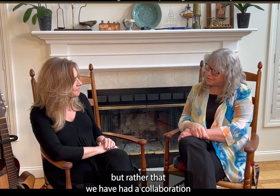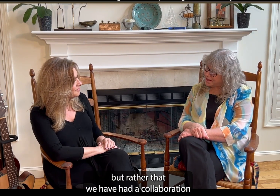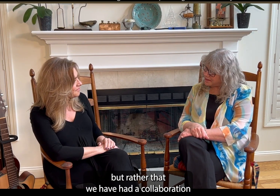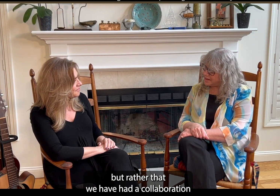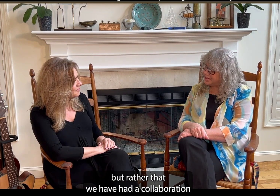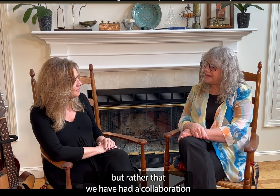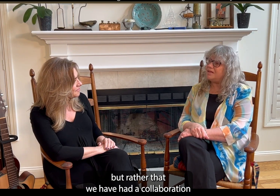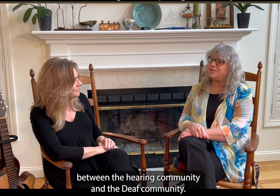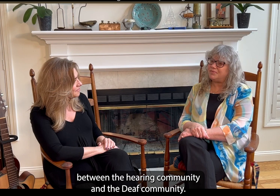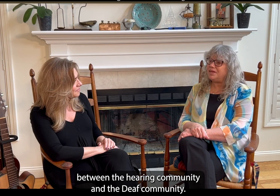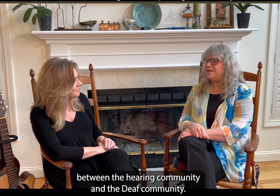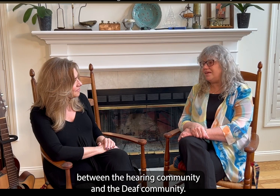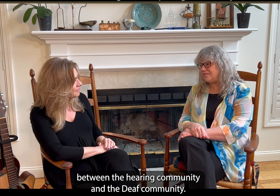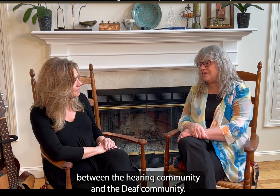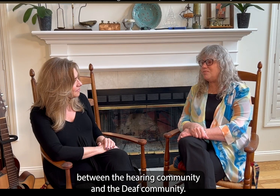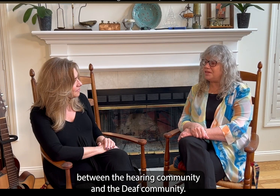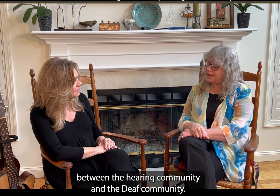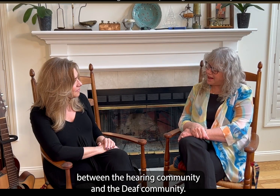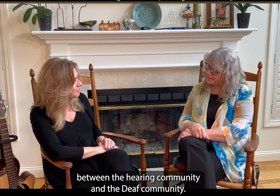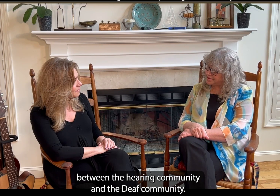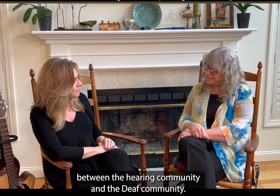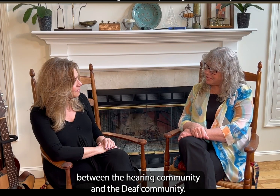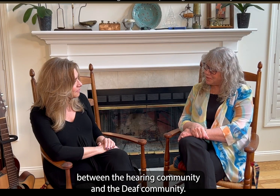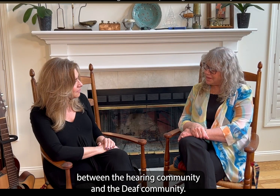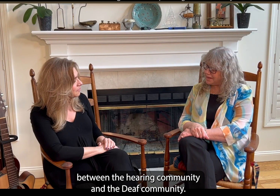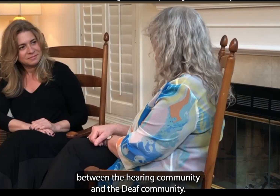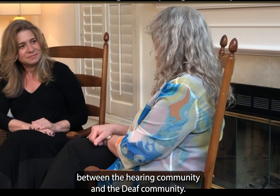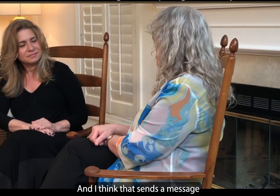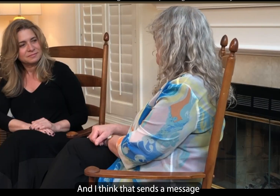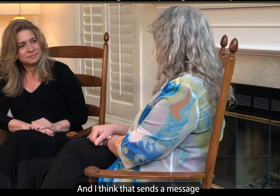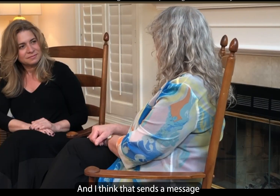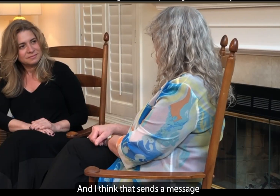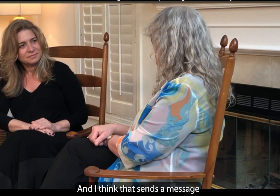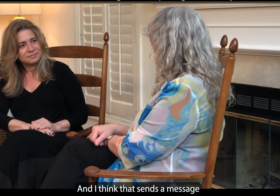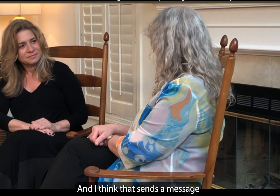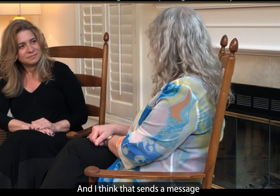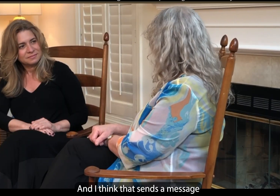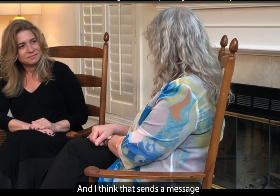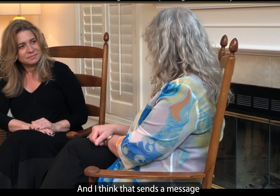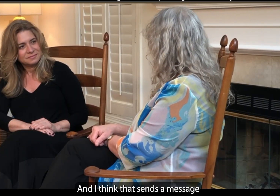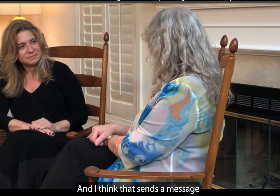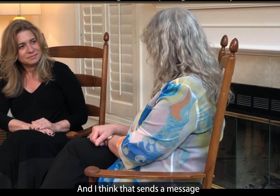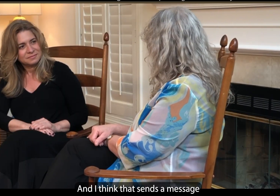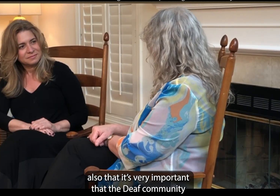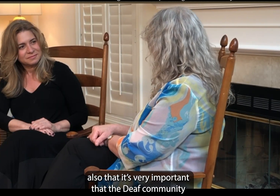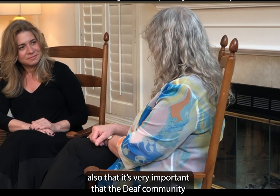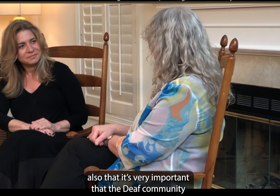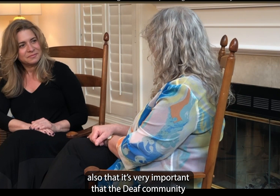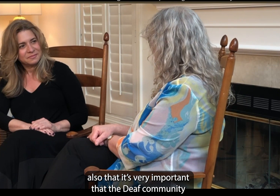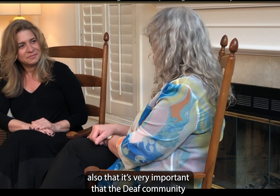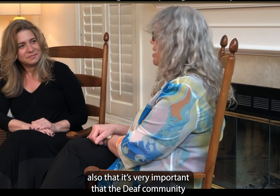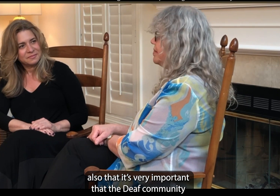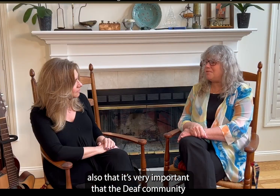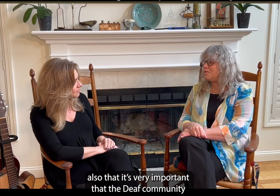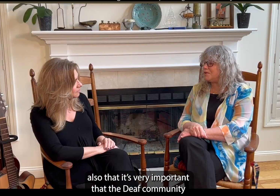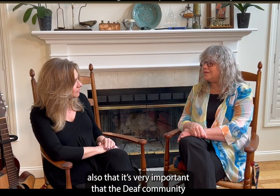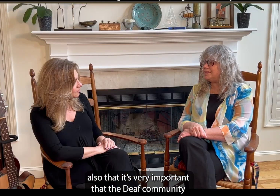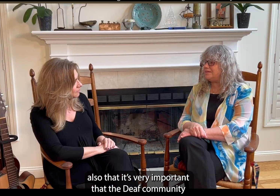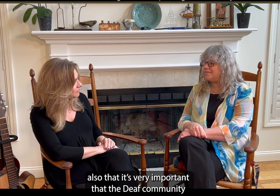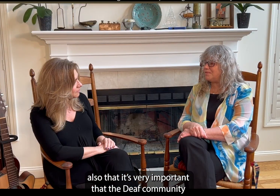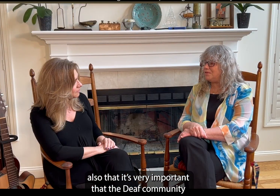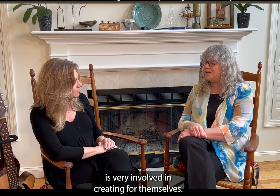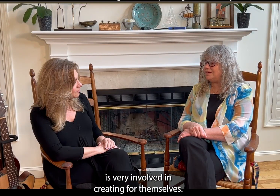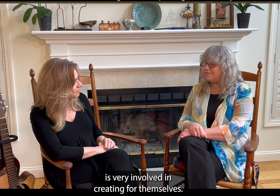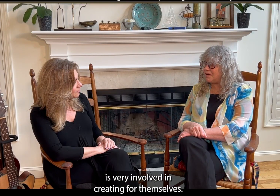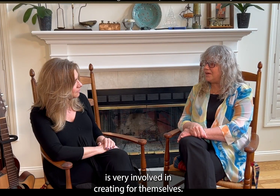a collaboration between the hearing community and the deaf community. And I think that sends a message also that it's very